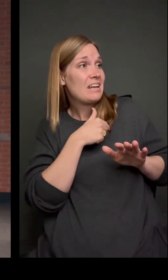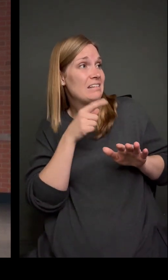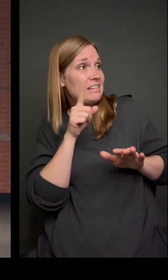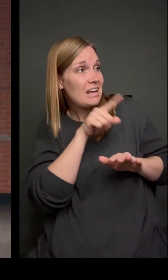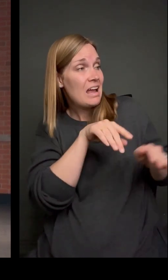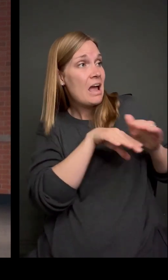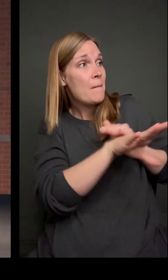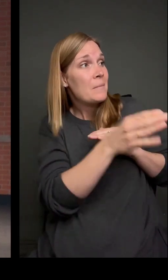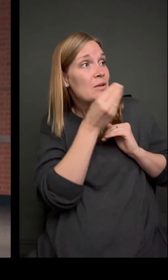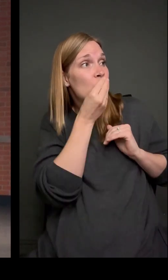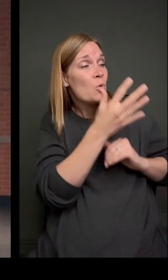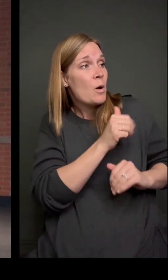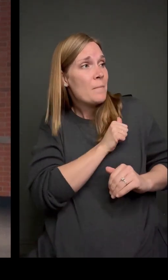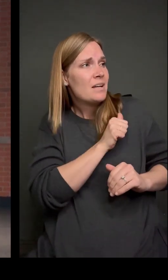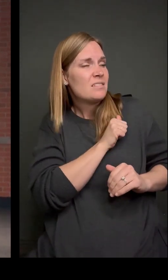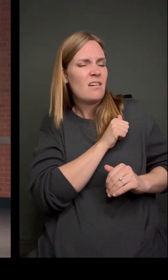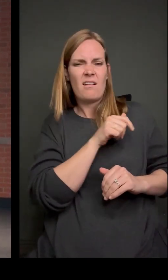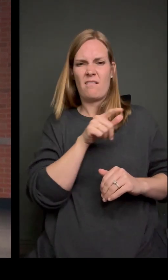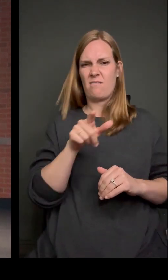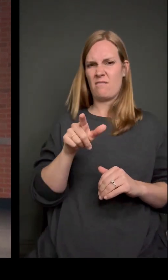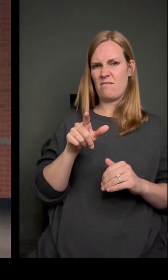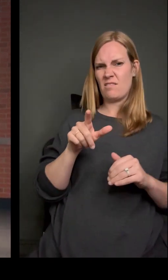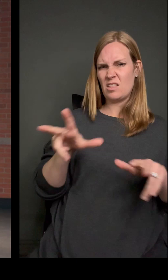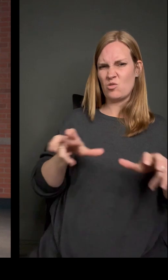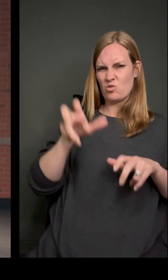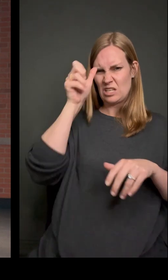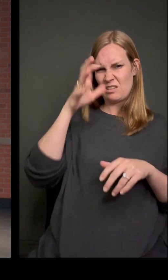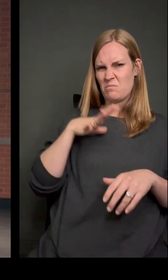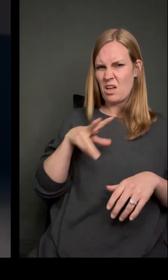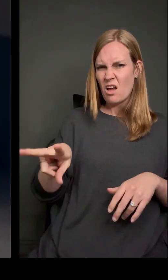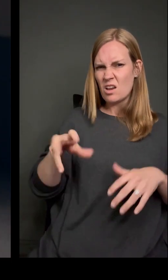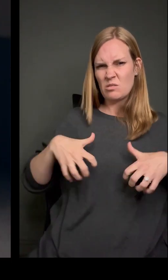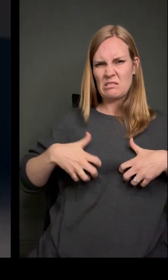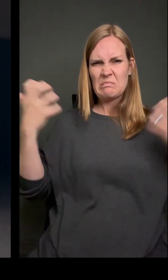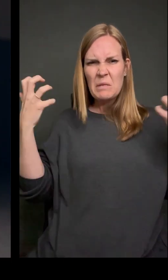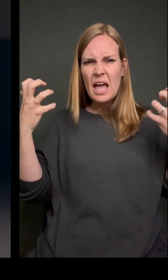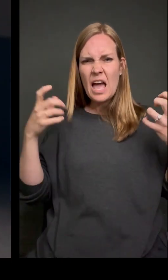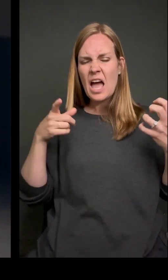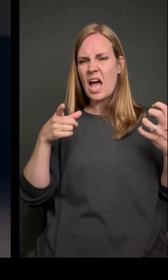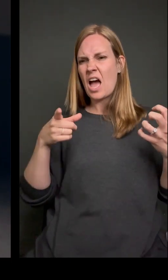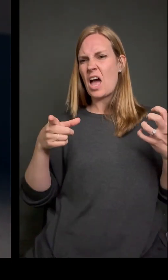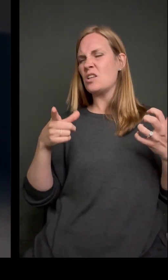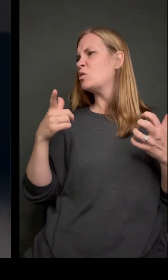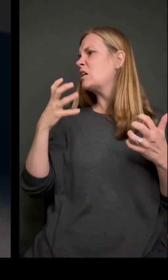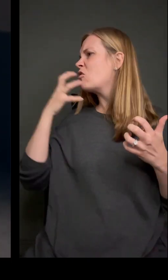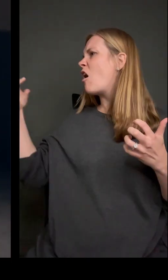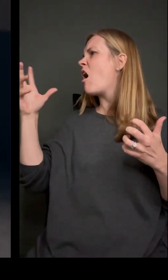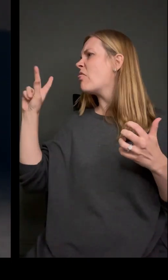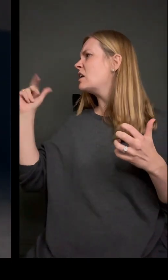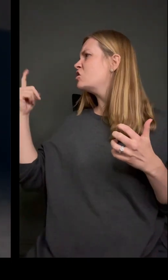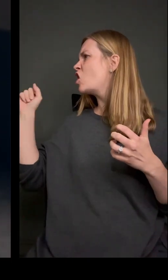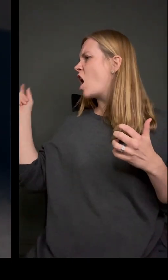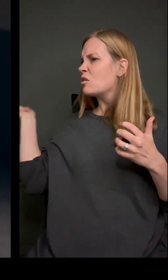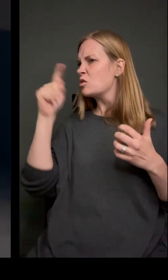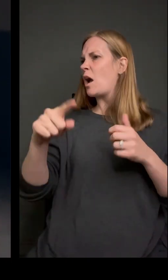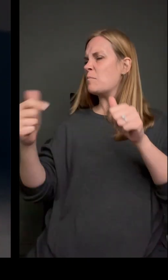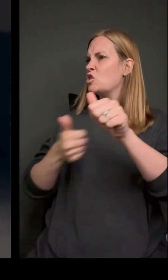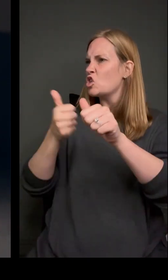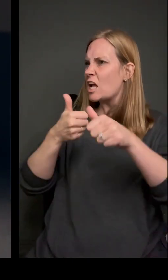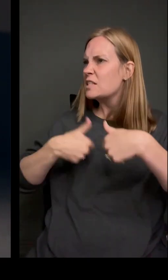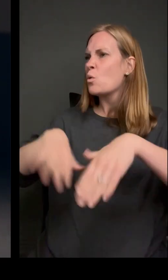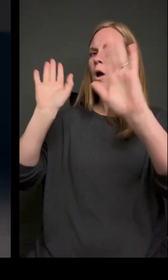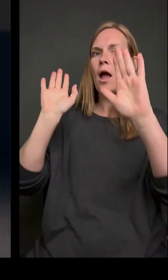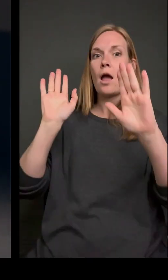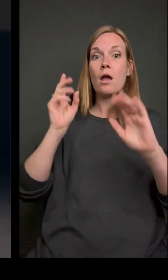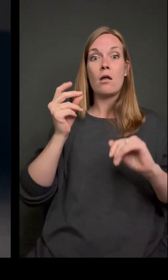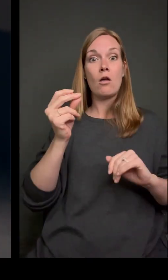Well, the miser was so angered at having been interrupted while counting his gold that he immediately called for his dogs to chase her away. But